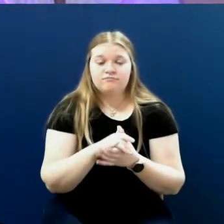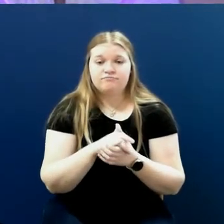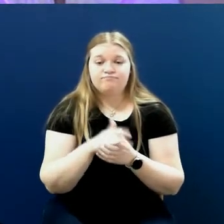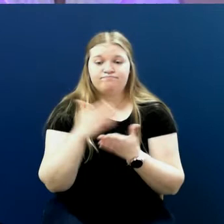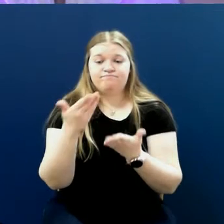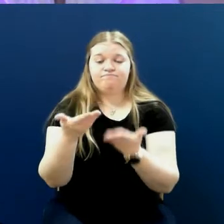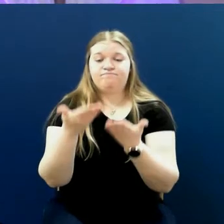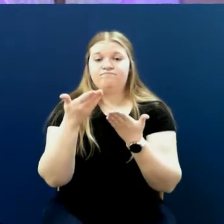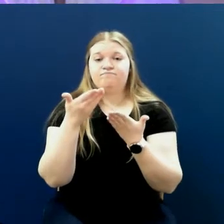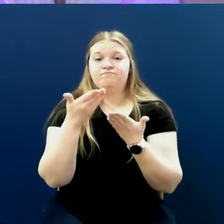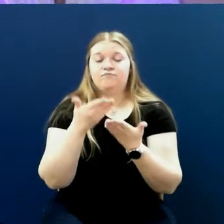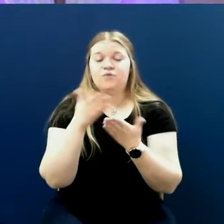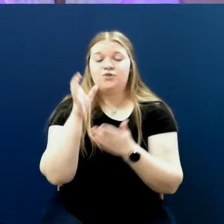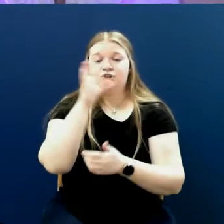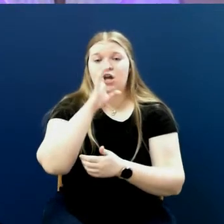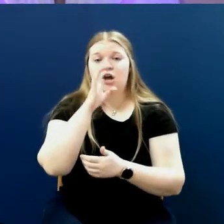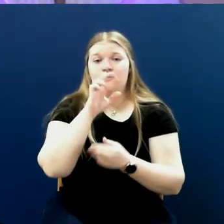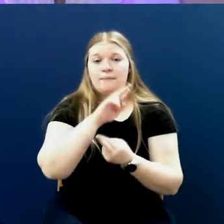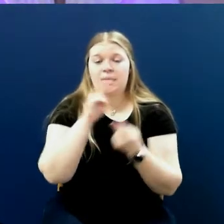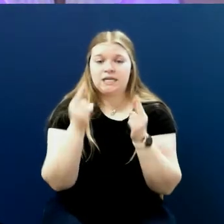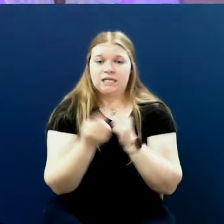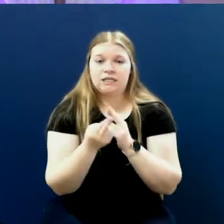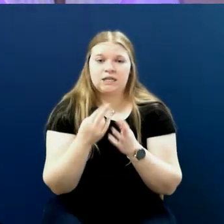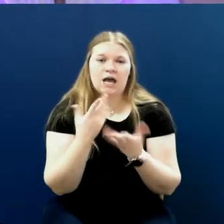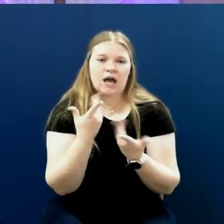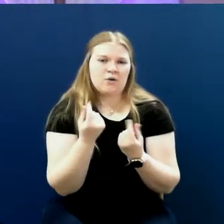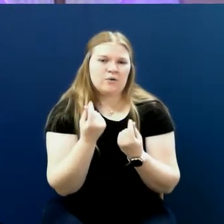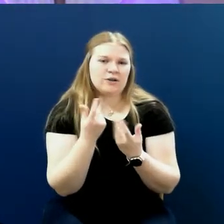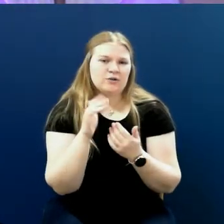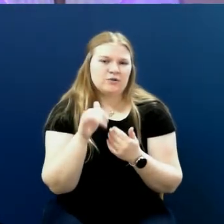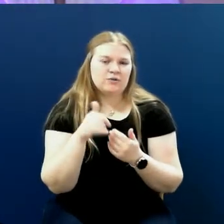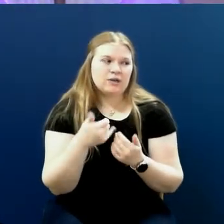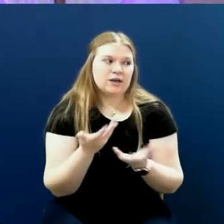extended or sought repentance? How do I do that?